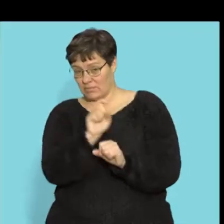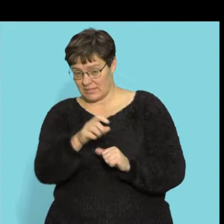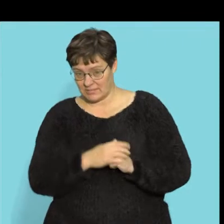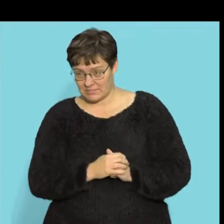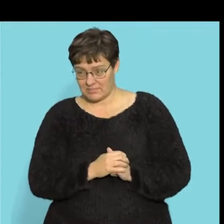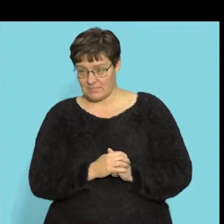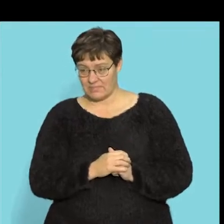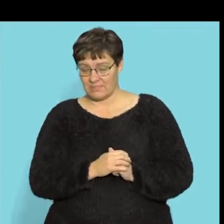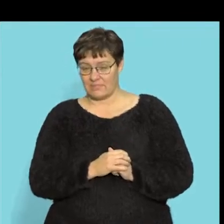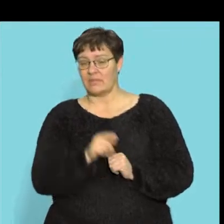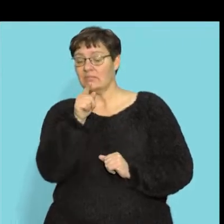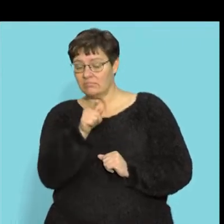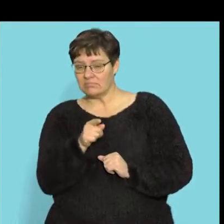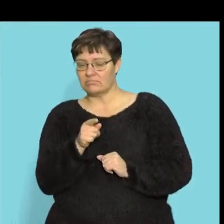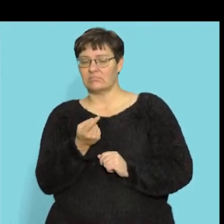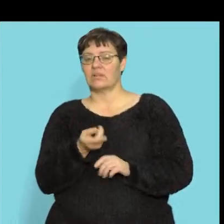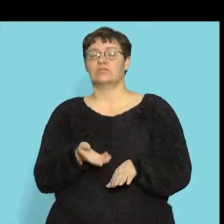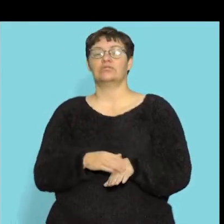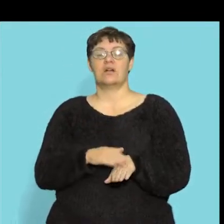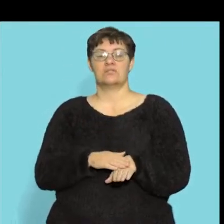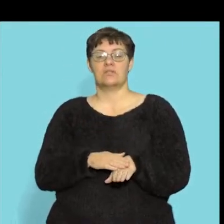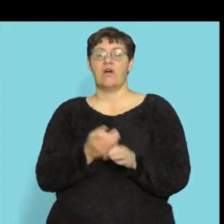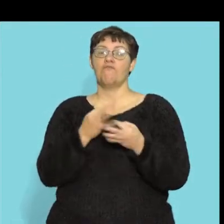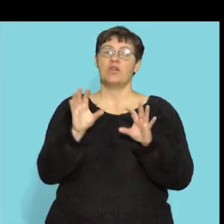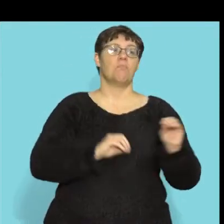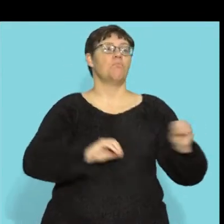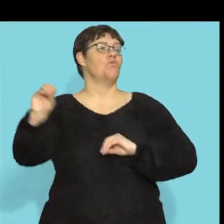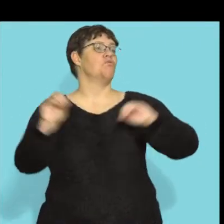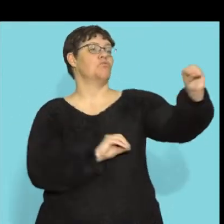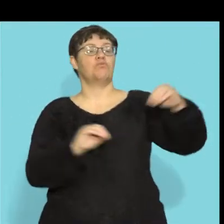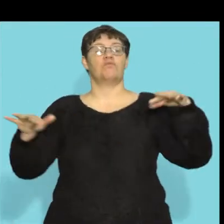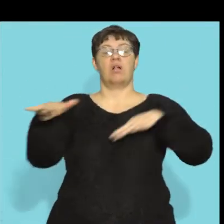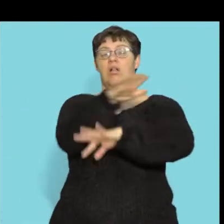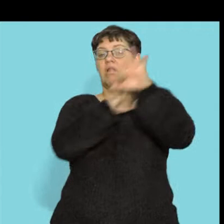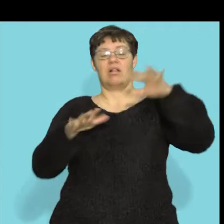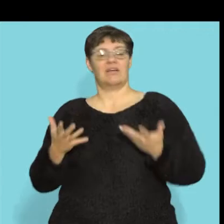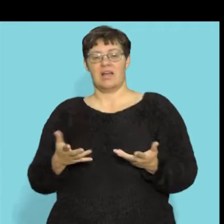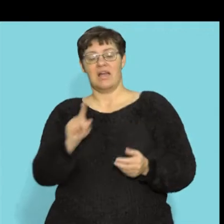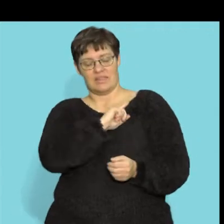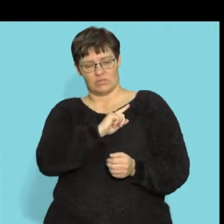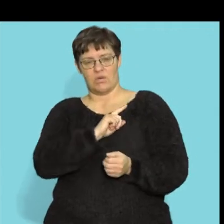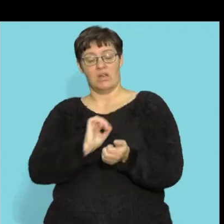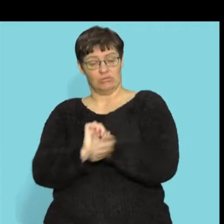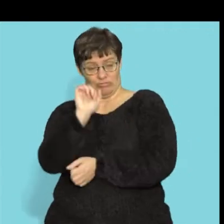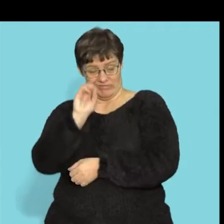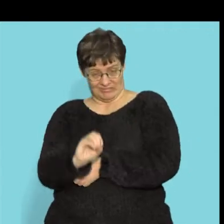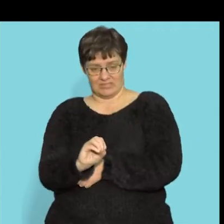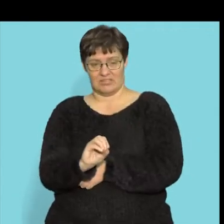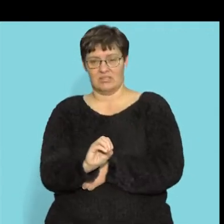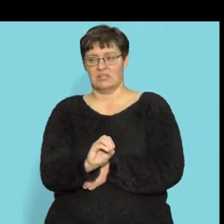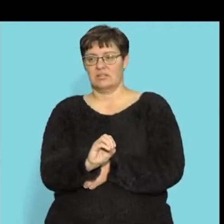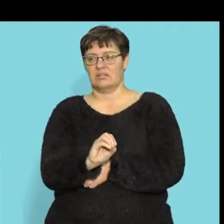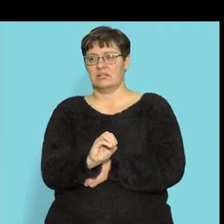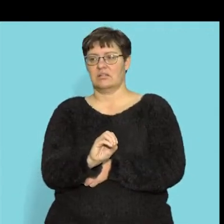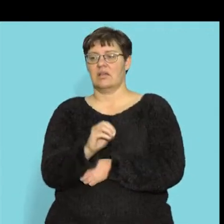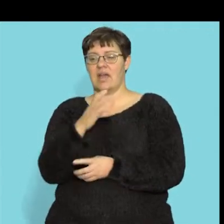are actually not free to move. As a result, solids usually have, these insulators usually